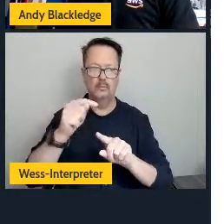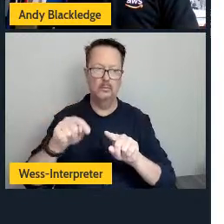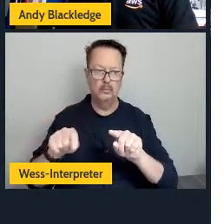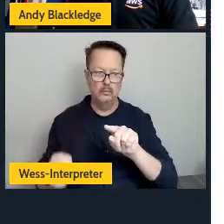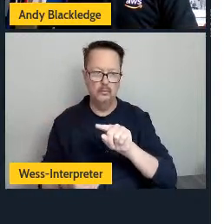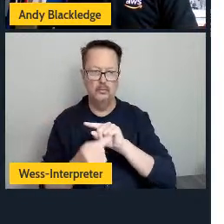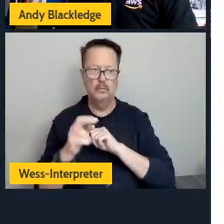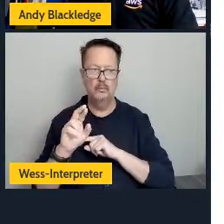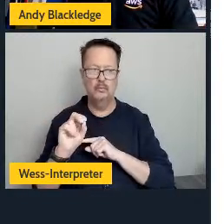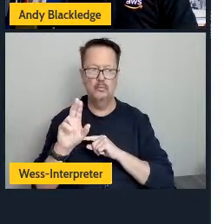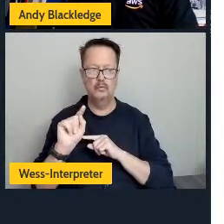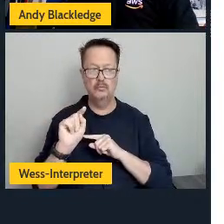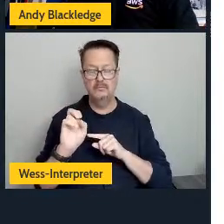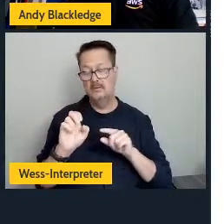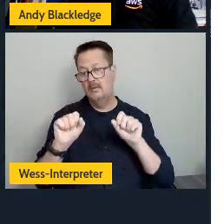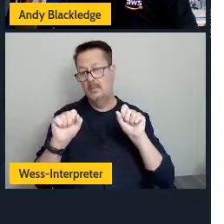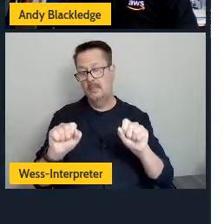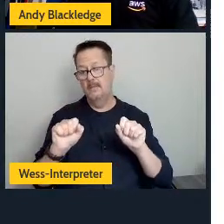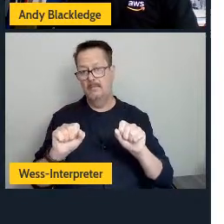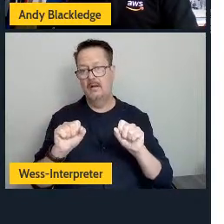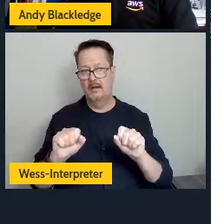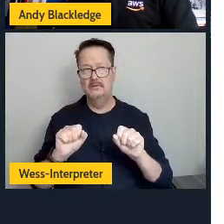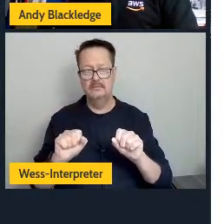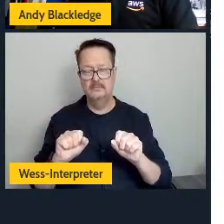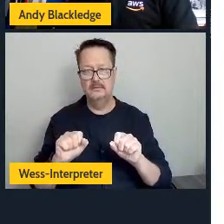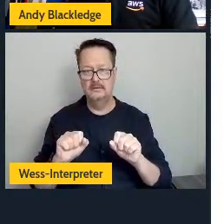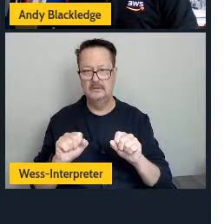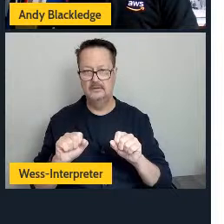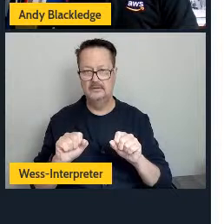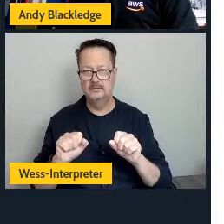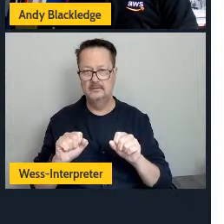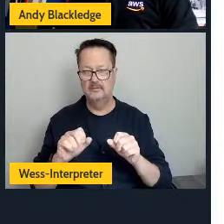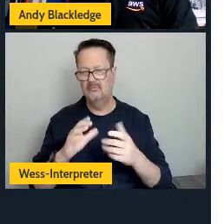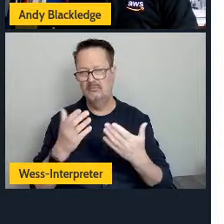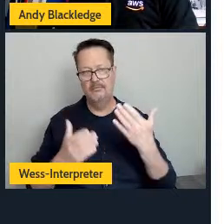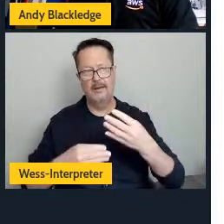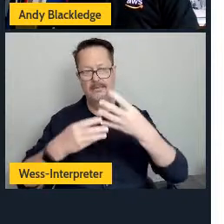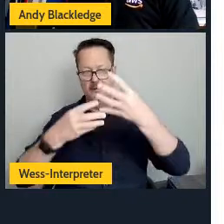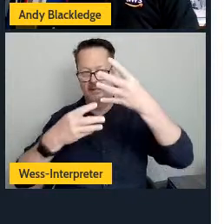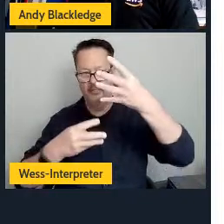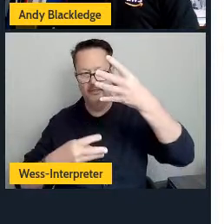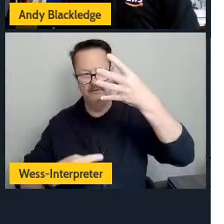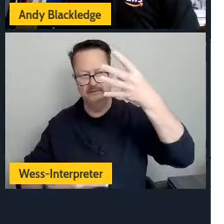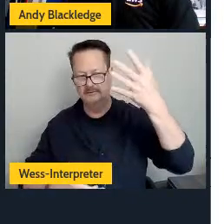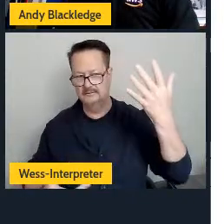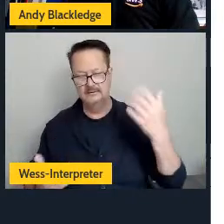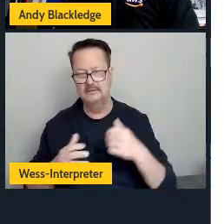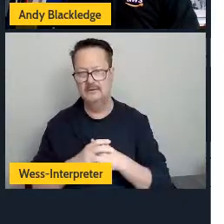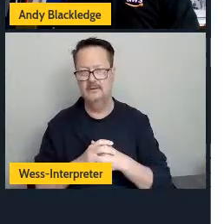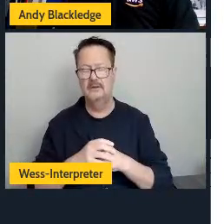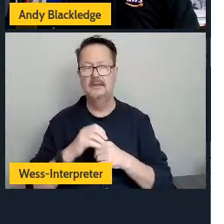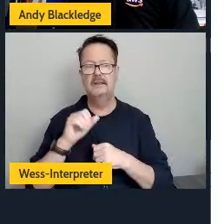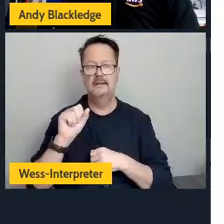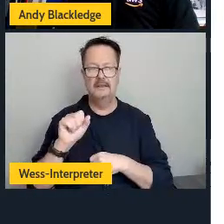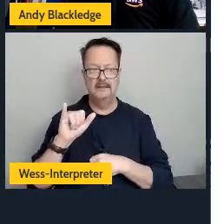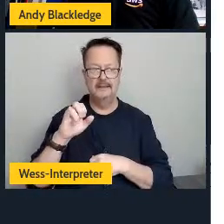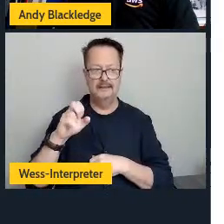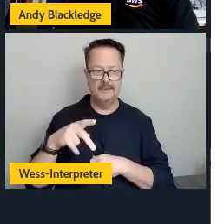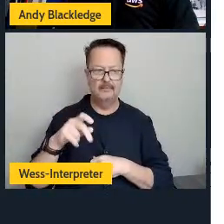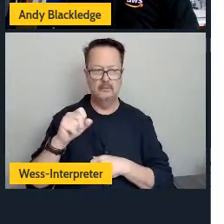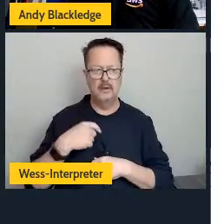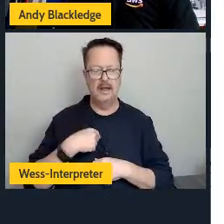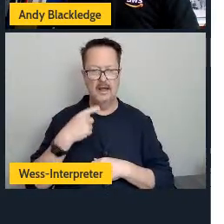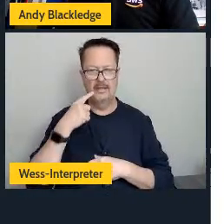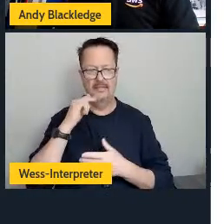So the possibilities are probably endless. Yeah, so I think